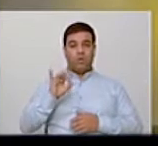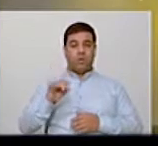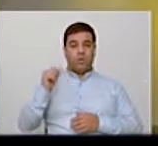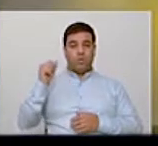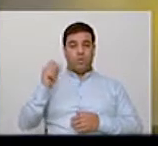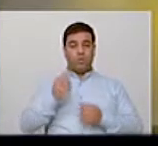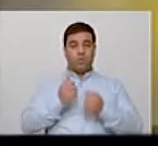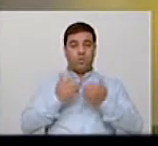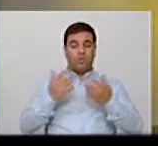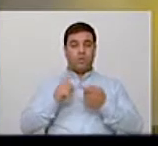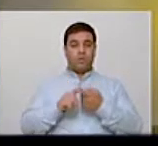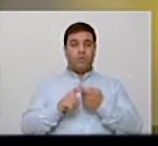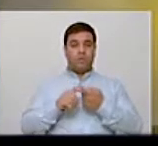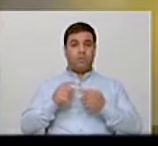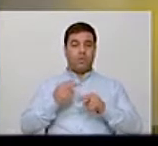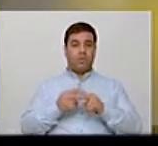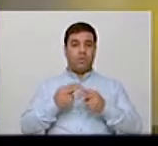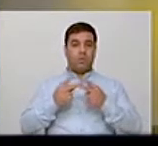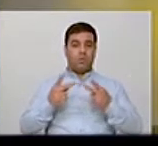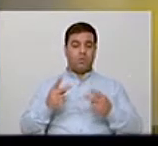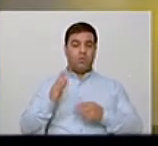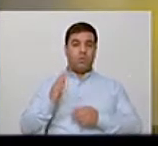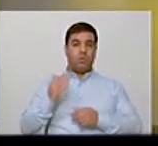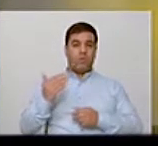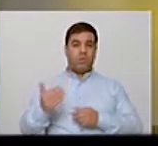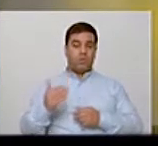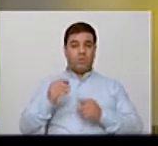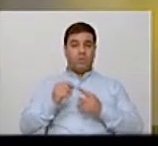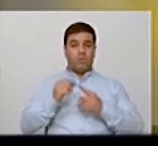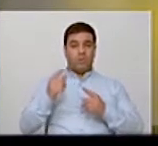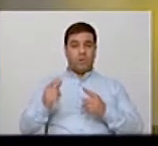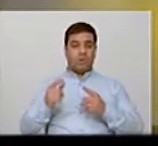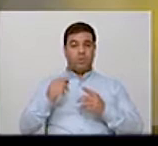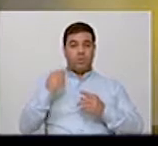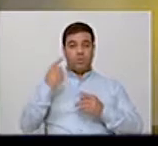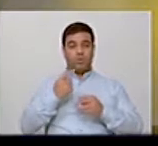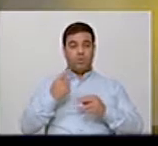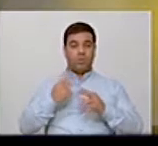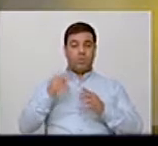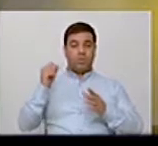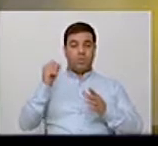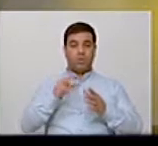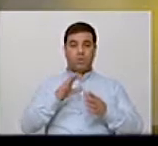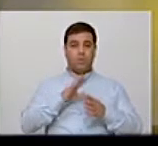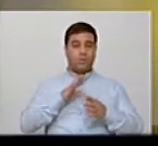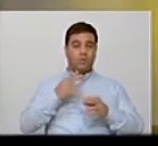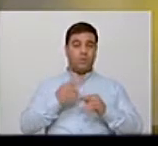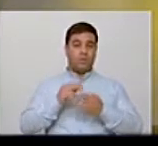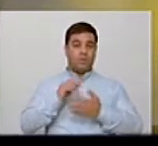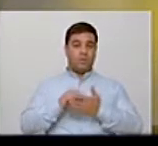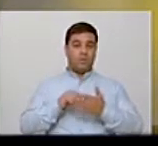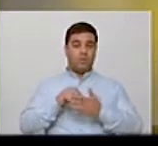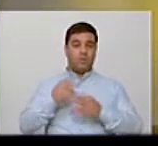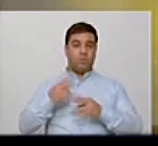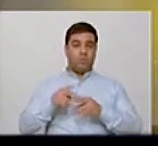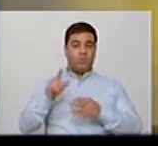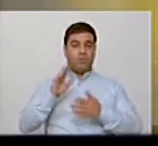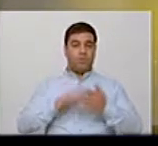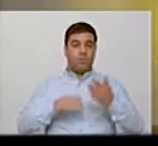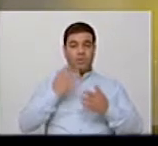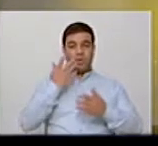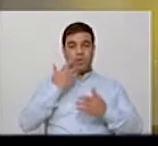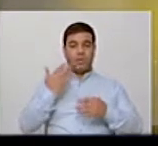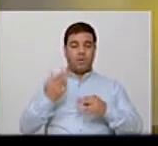quyosh nuri ta'sirida hosil bo'ladi. Bark yuzasiga quyosh nuri tushmagani tufayli u rangsiz